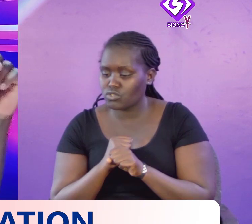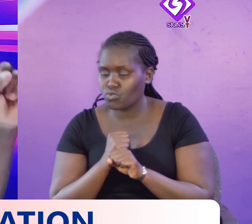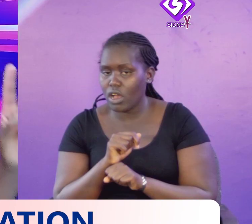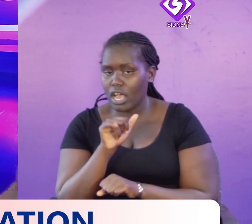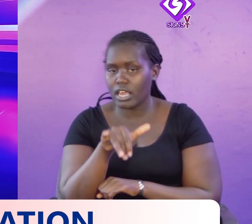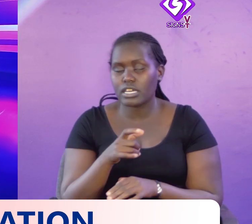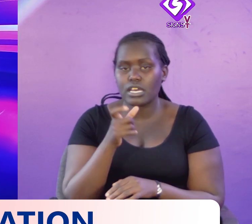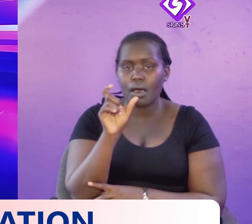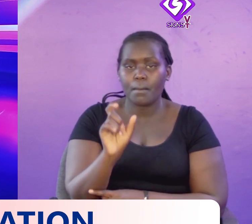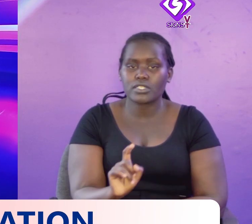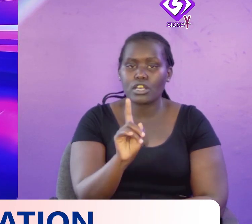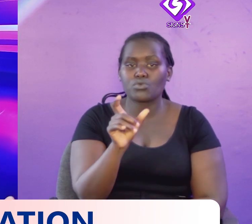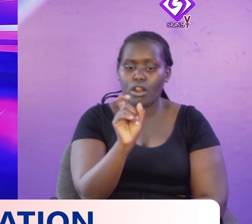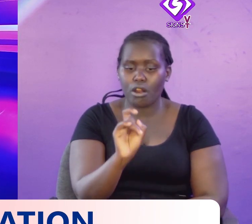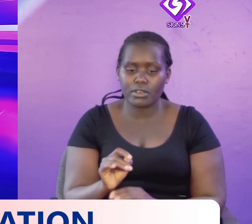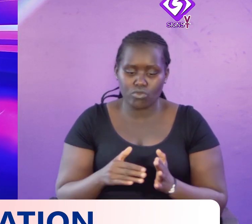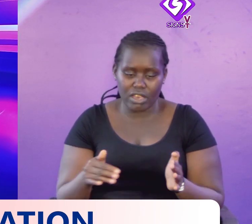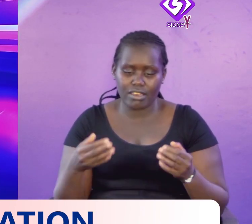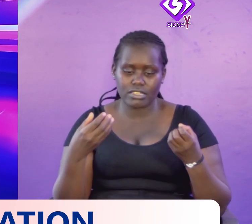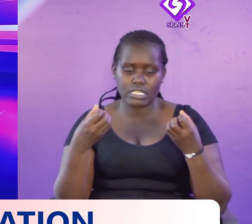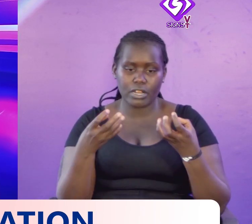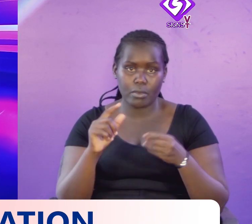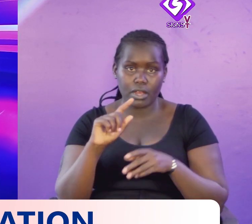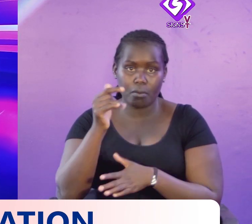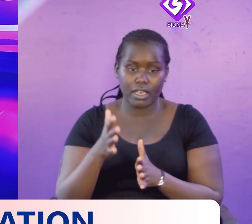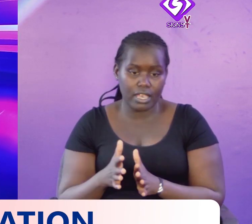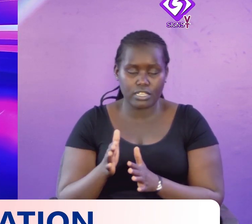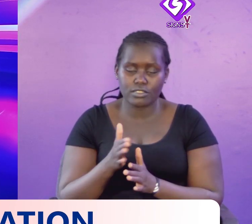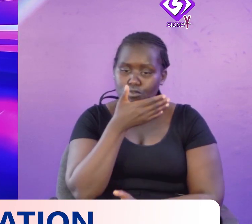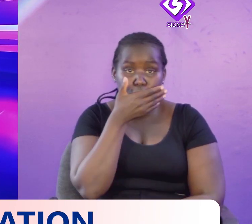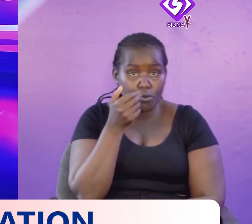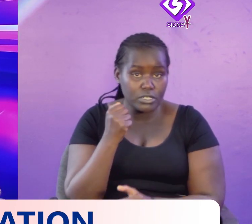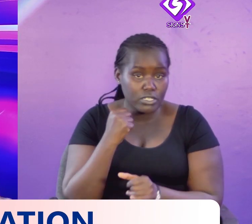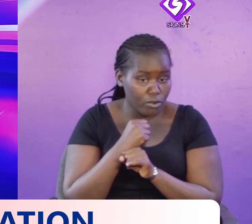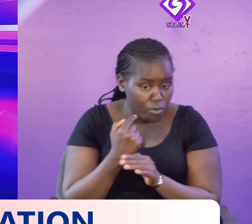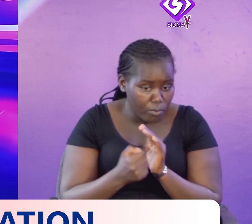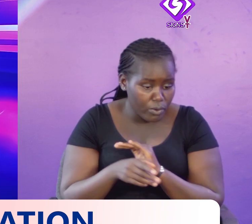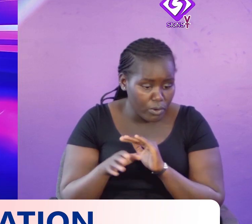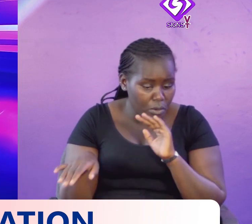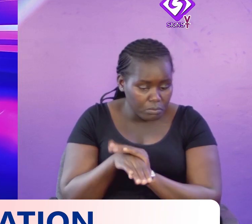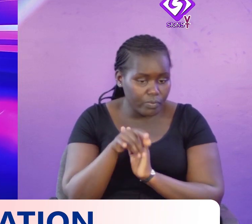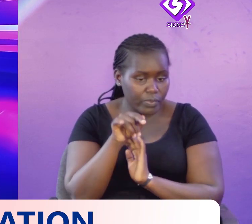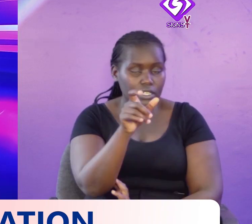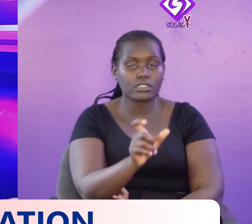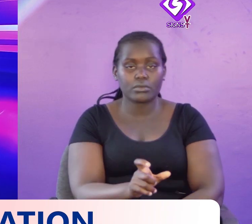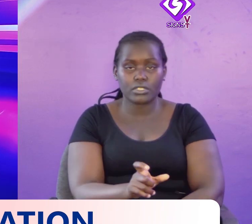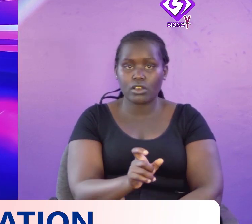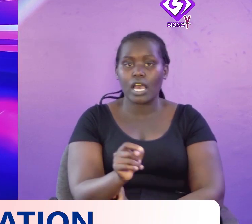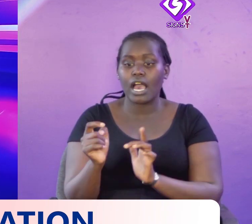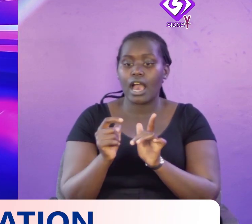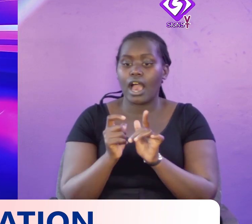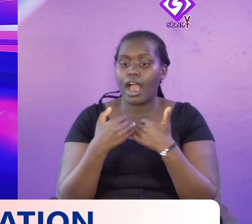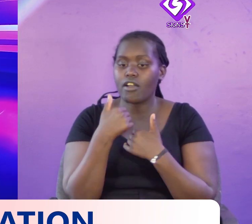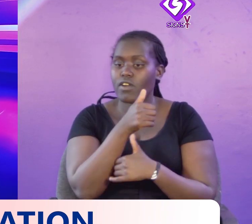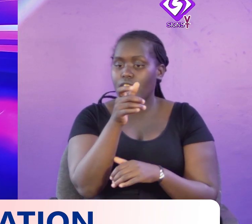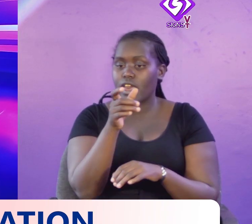just one person against the many Kenyans. So you'd rather get rid of this person, put somebody who